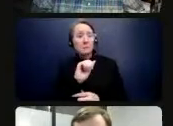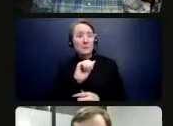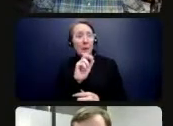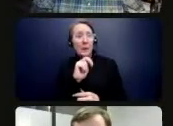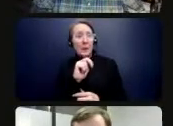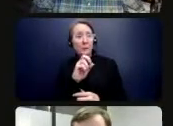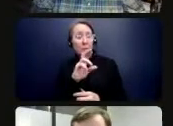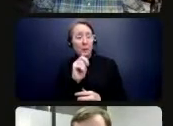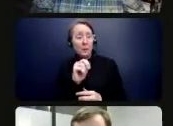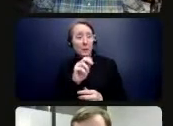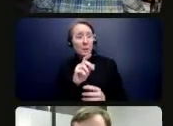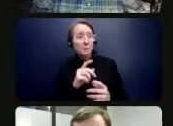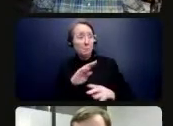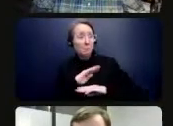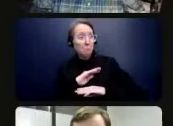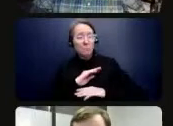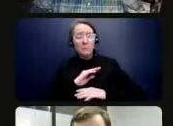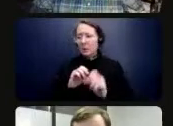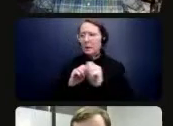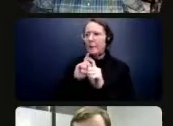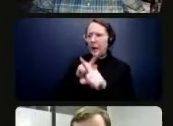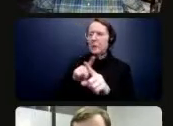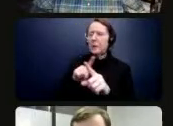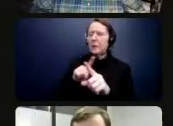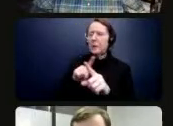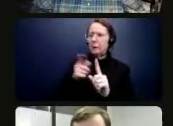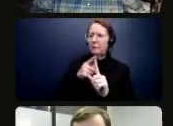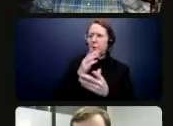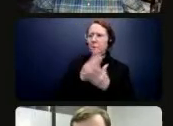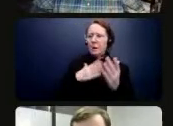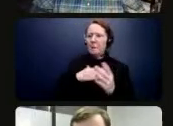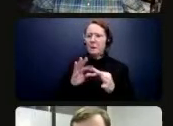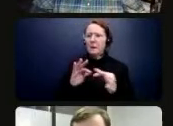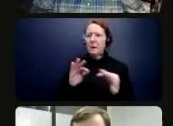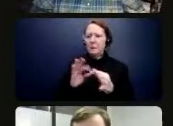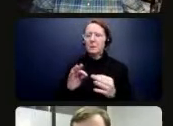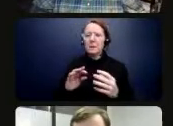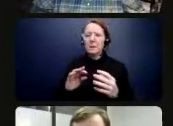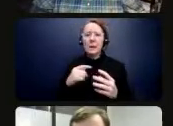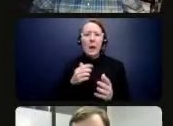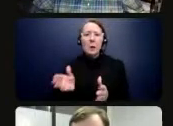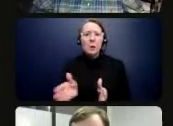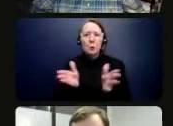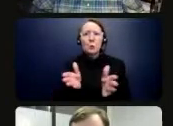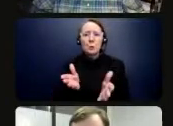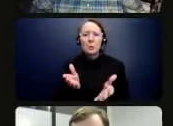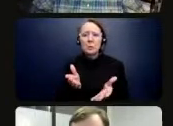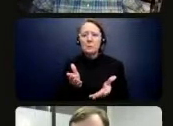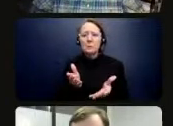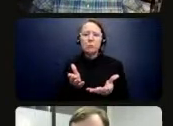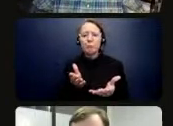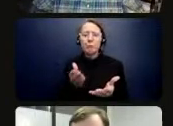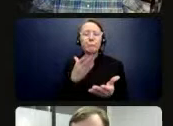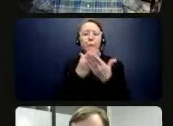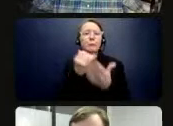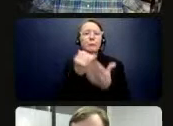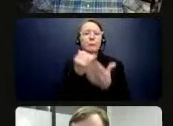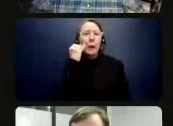That answered the first part of my question. The second part are my comments, and I encourage, I think that's a good idea to